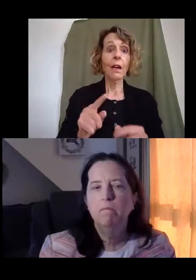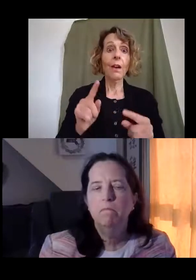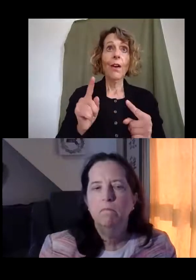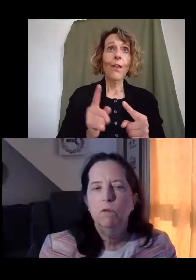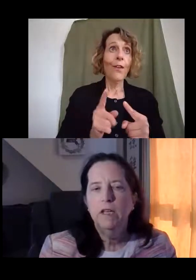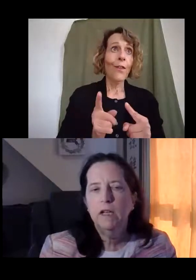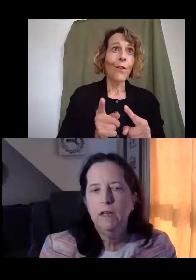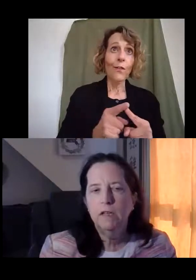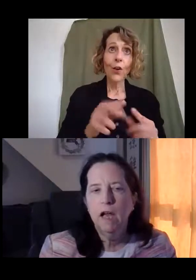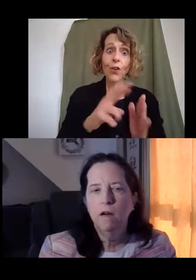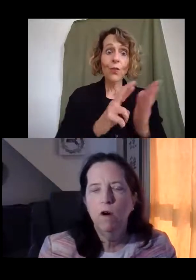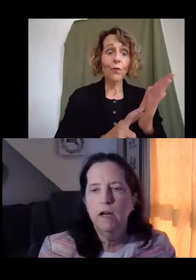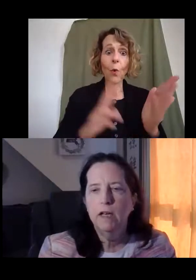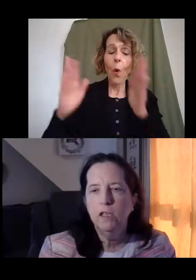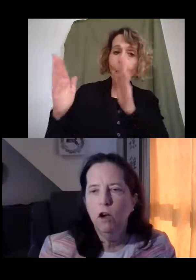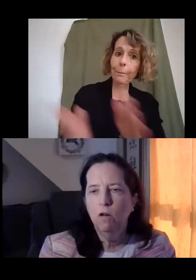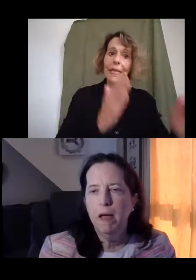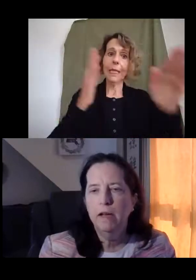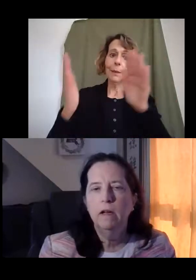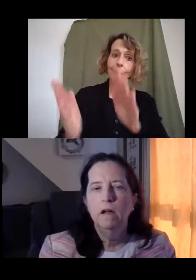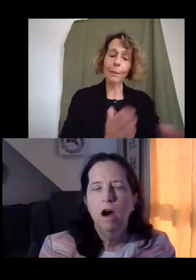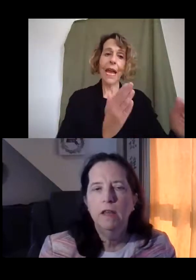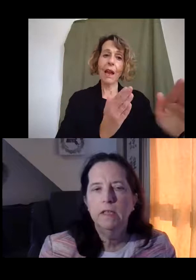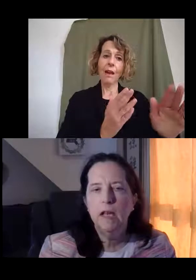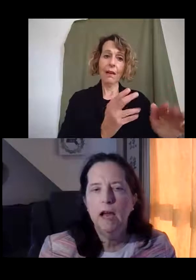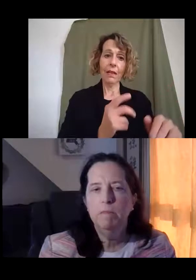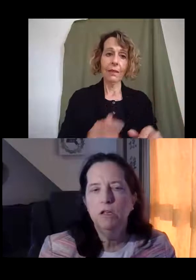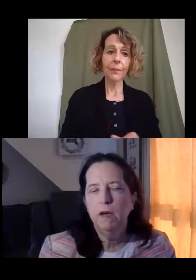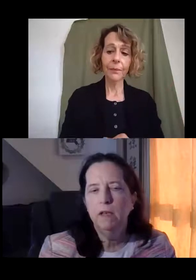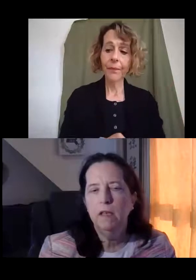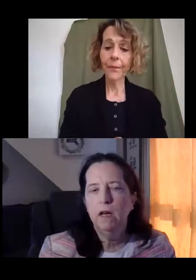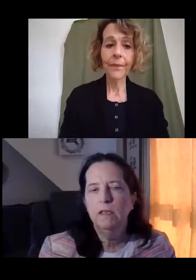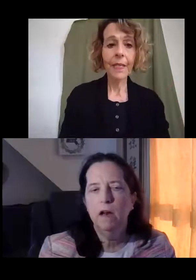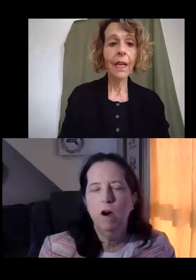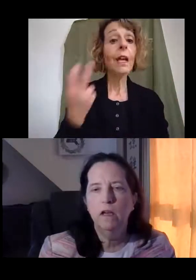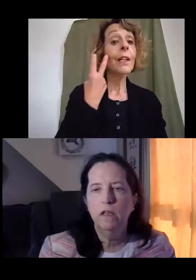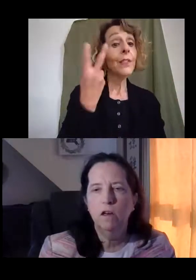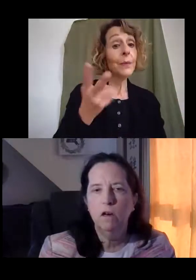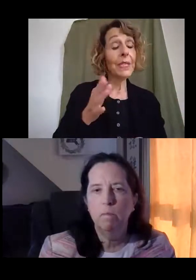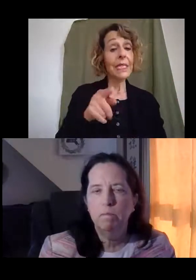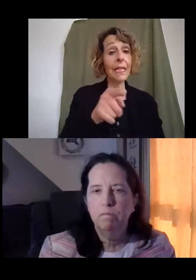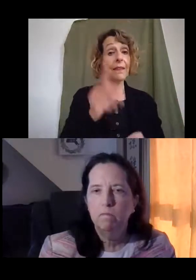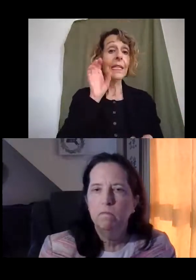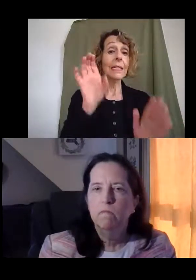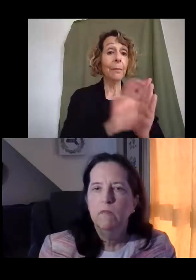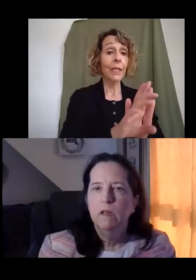stop with a clear sidewalk and a snowbank on the side between the sidewalk and the curb.